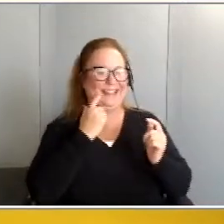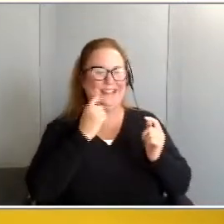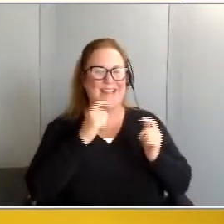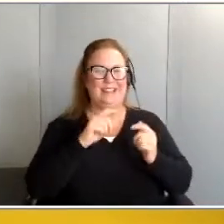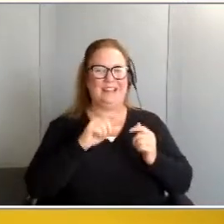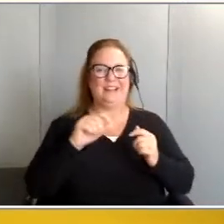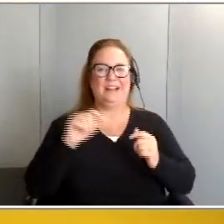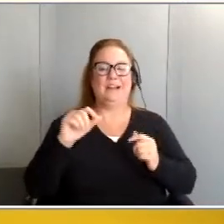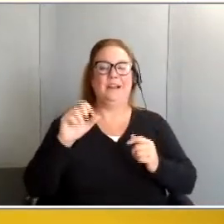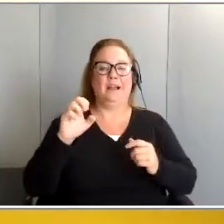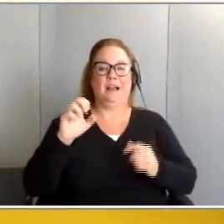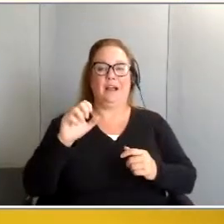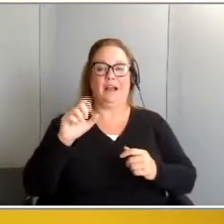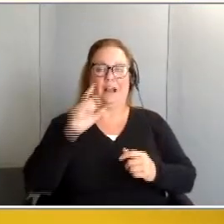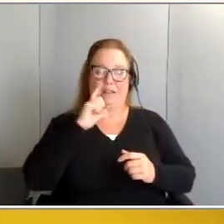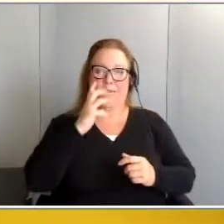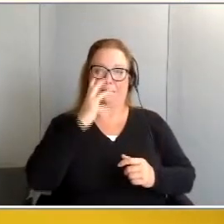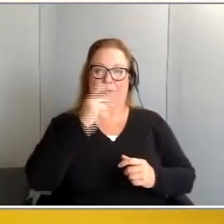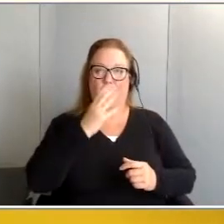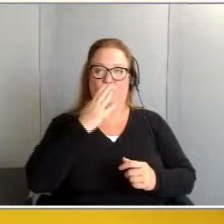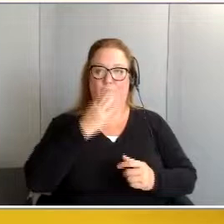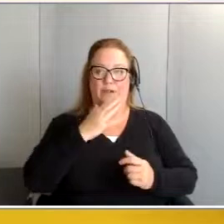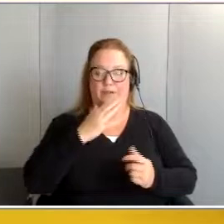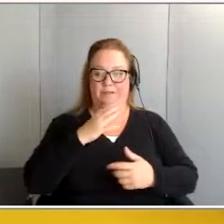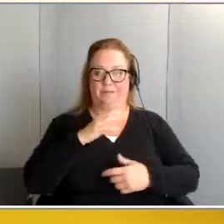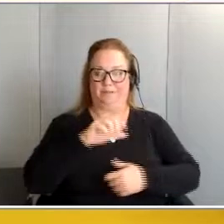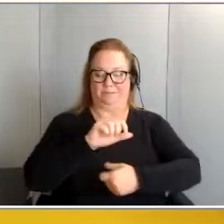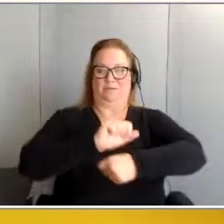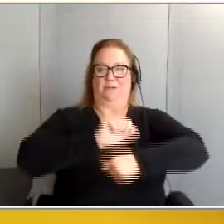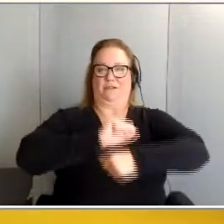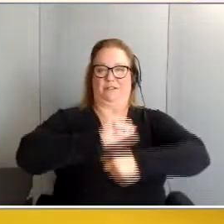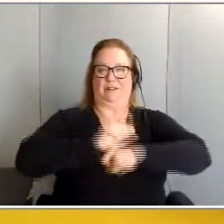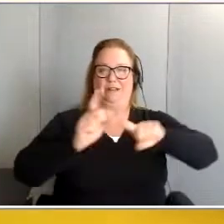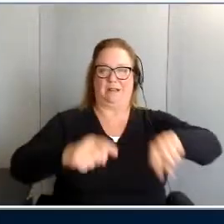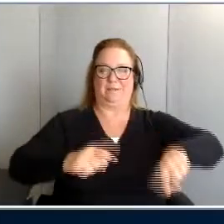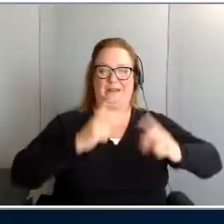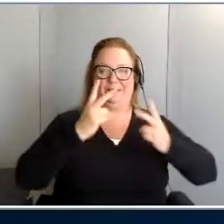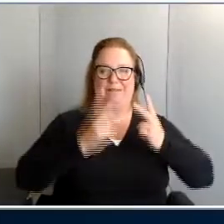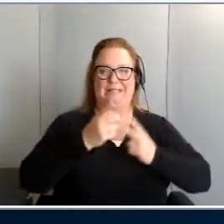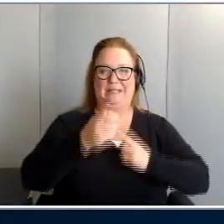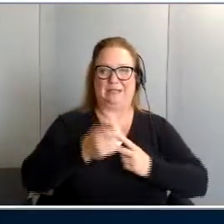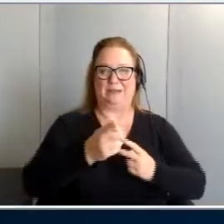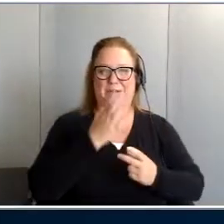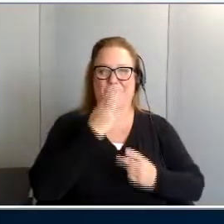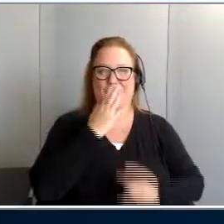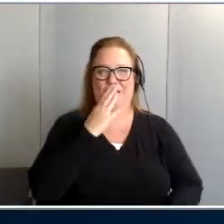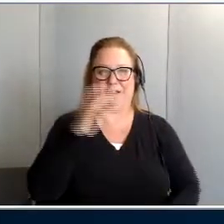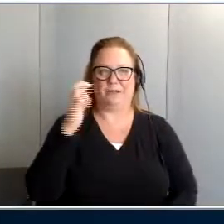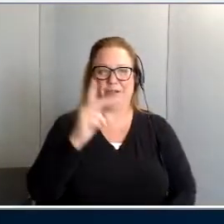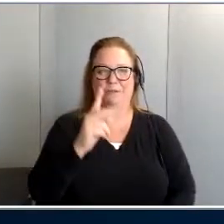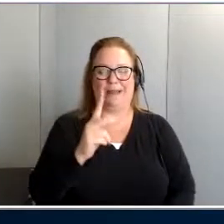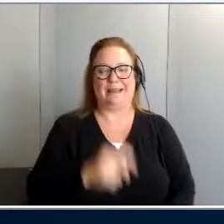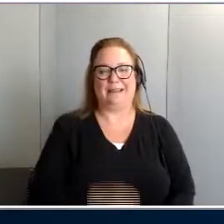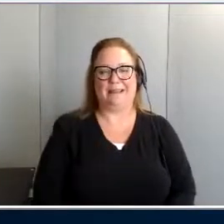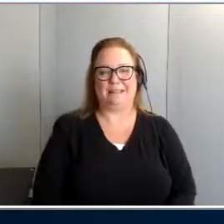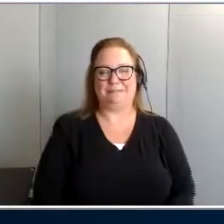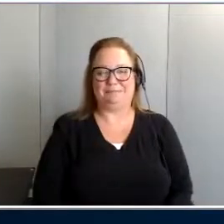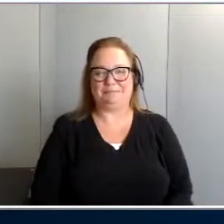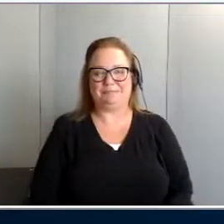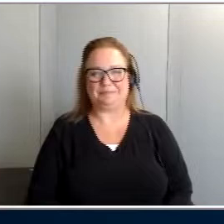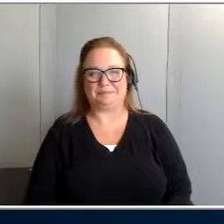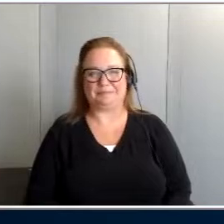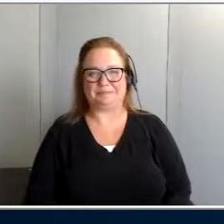work. And I'd say I got some pretty good duty today coming down here with you. Oh, thank you. Thanks to both of you. Let's head back to the studio with Jess. Thanks, Alan. You